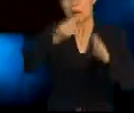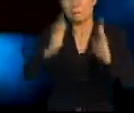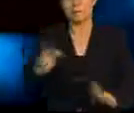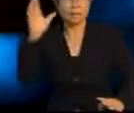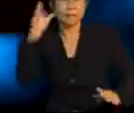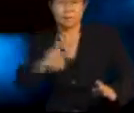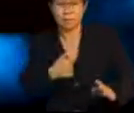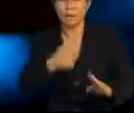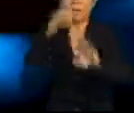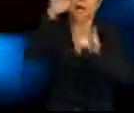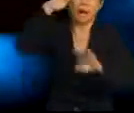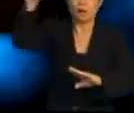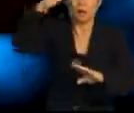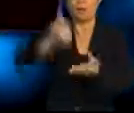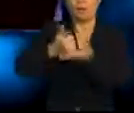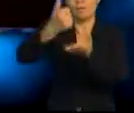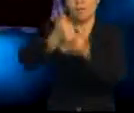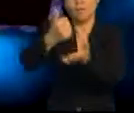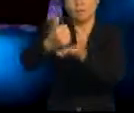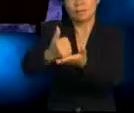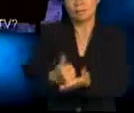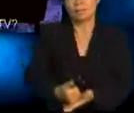me? Hello? Help!